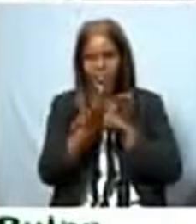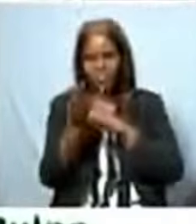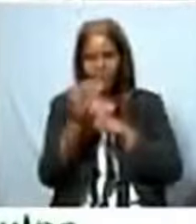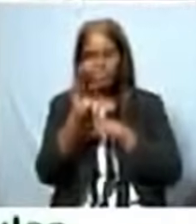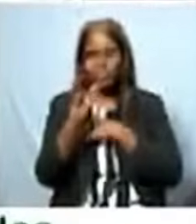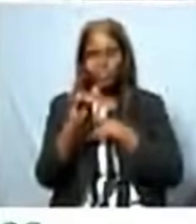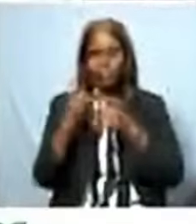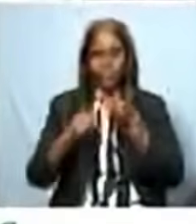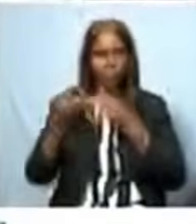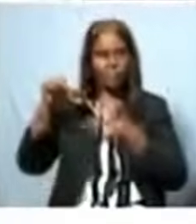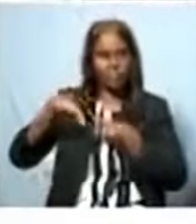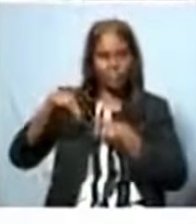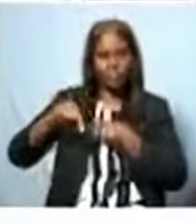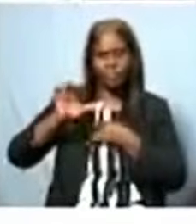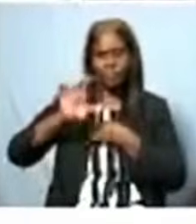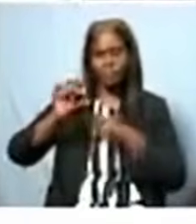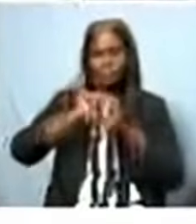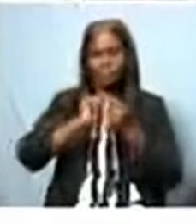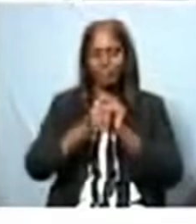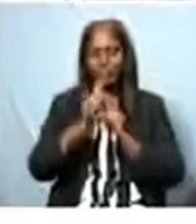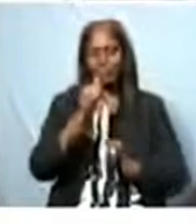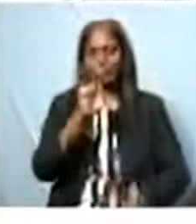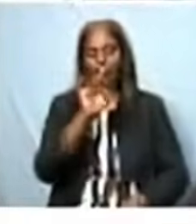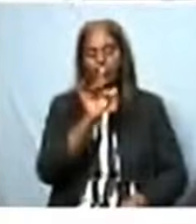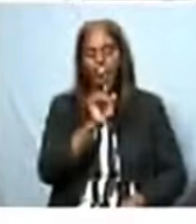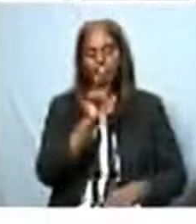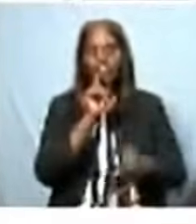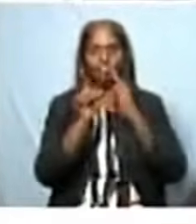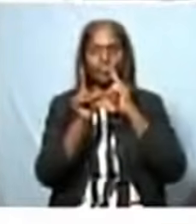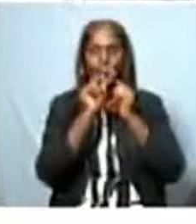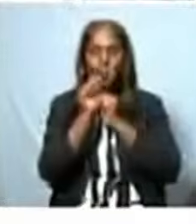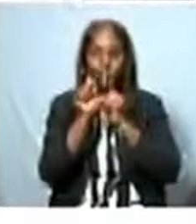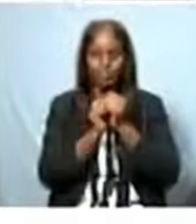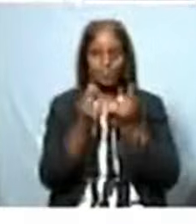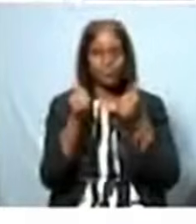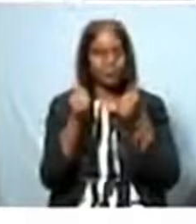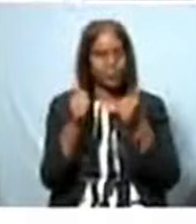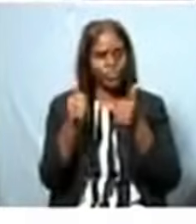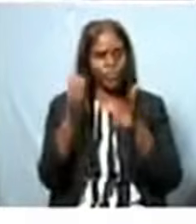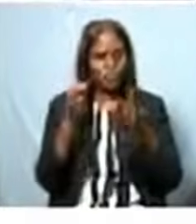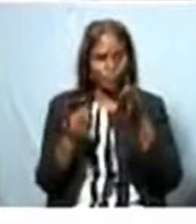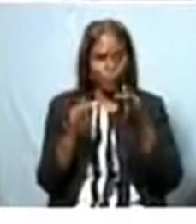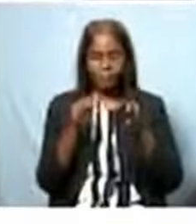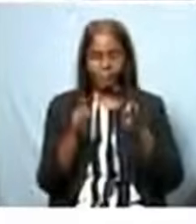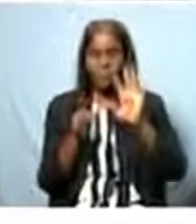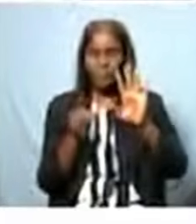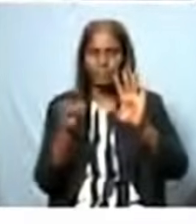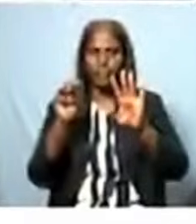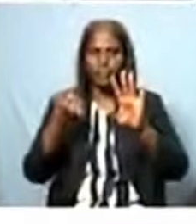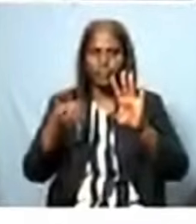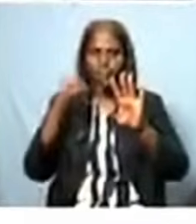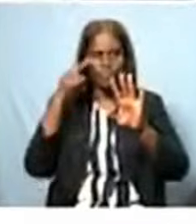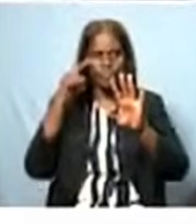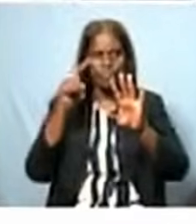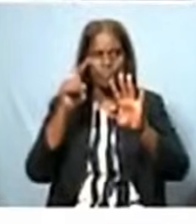by qualifying Article 18, which talks about fair trial. Madam Speaker, Honorable Member for